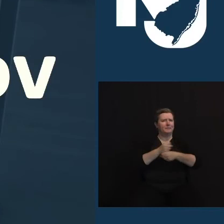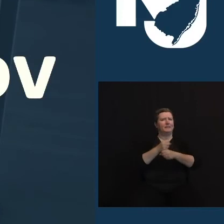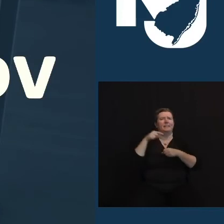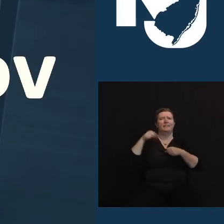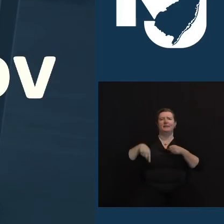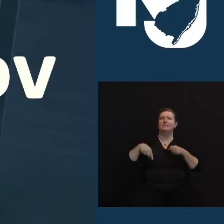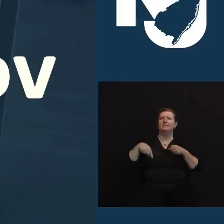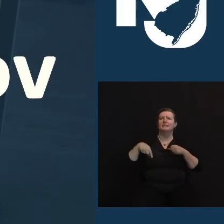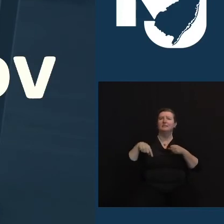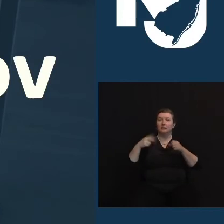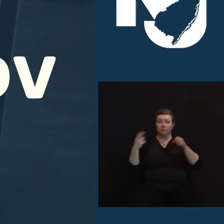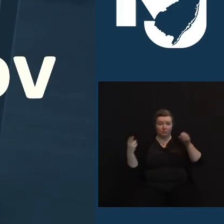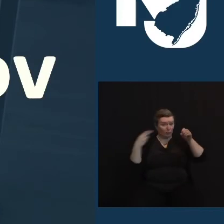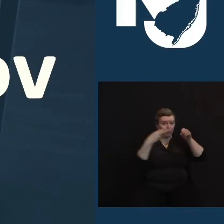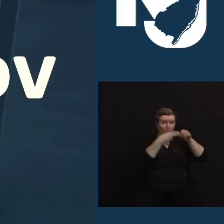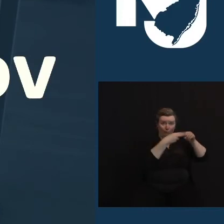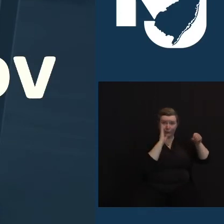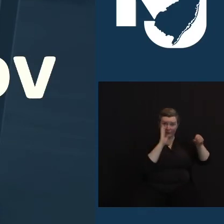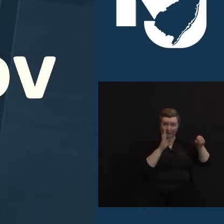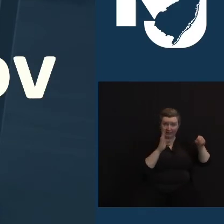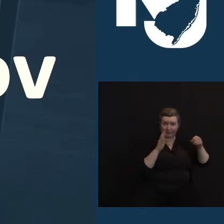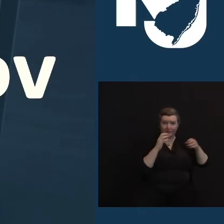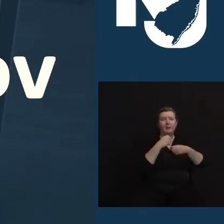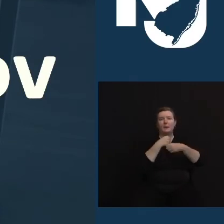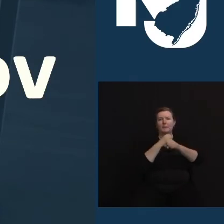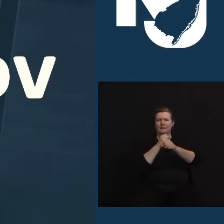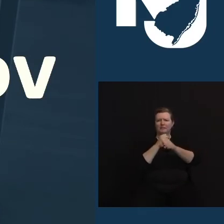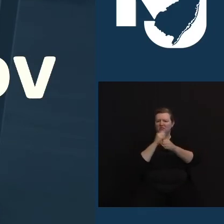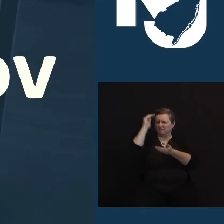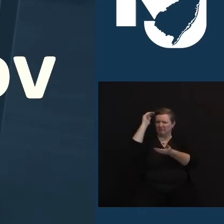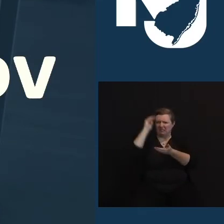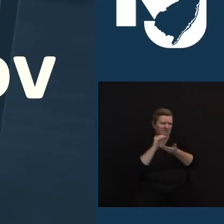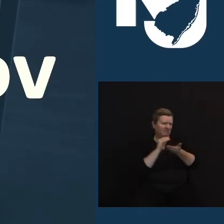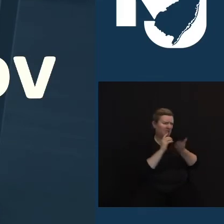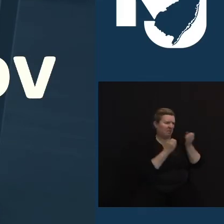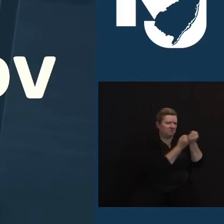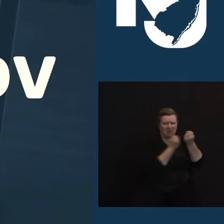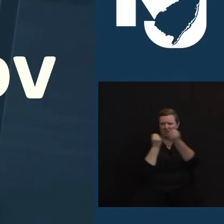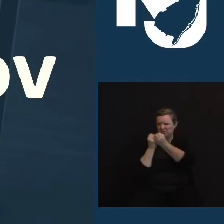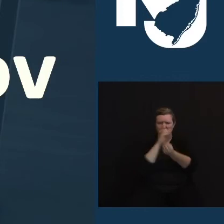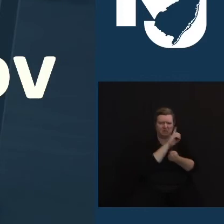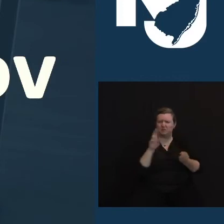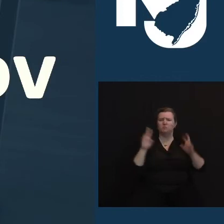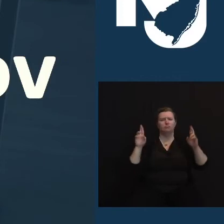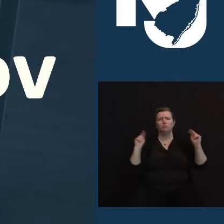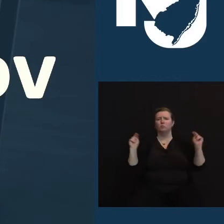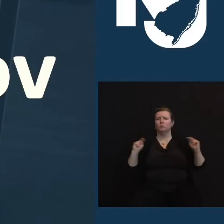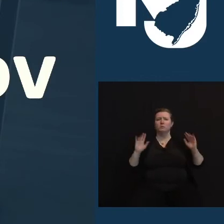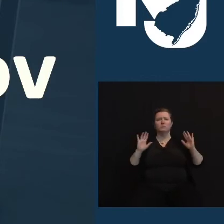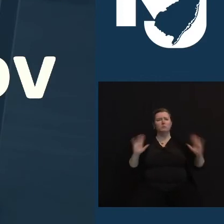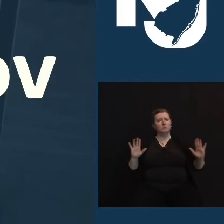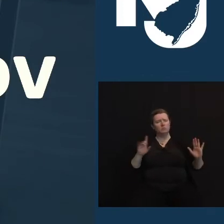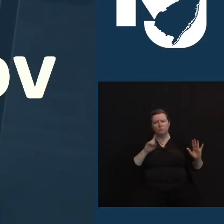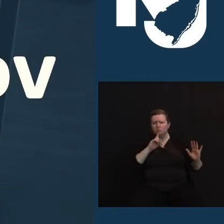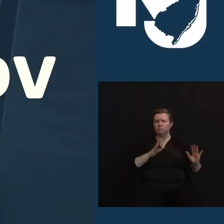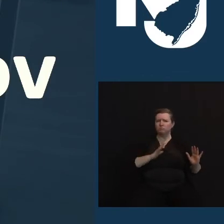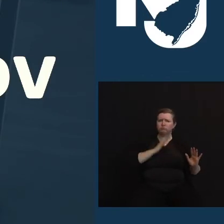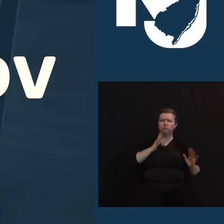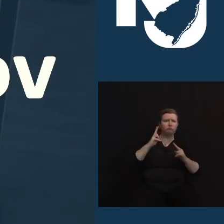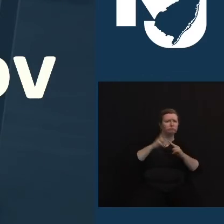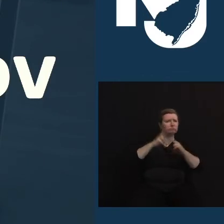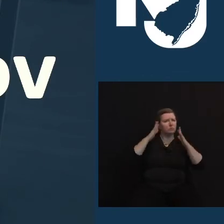intelligence community. And so hats off to Bill. I reached out to him. We had a nice exchange. Let me also say, sadly, on behalf